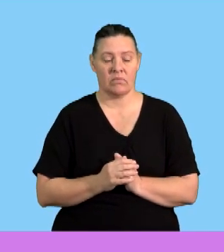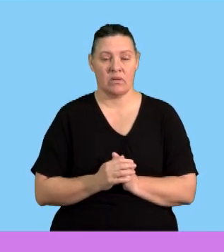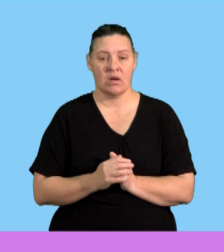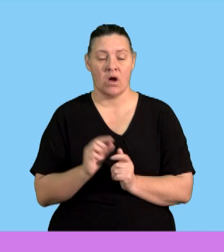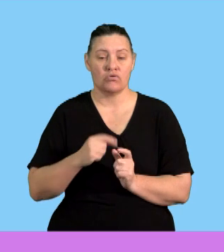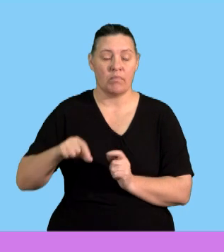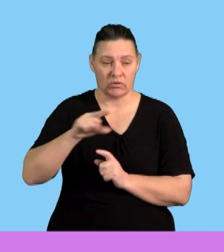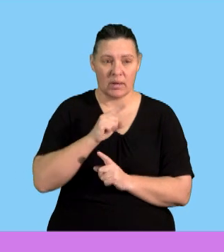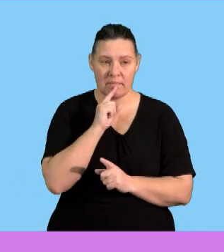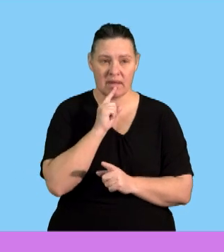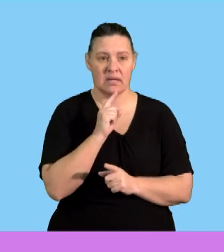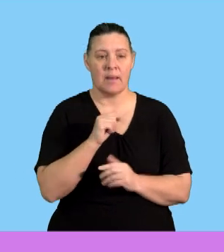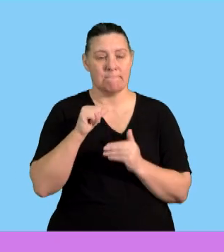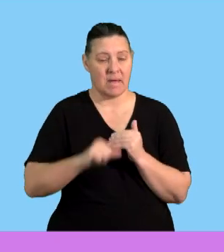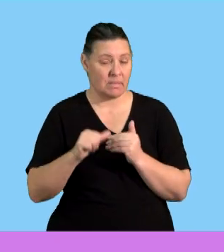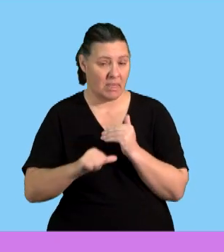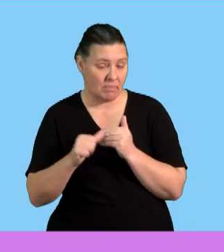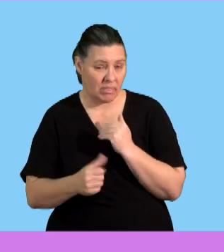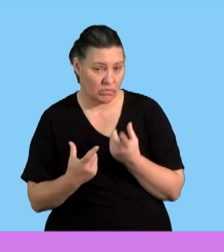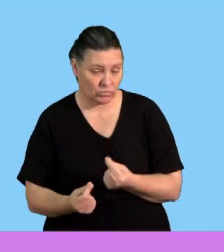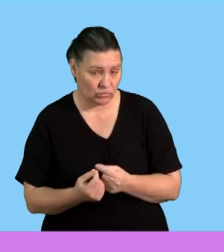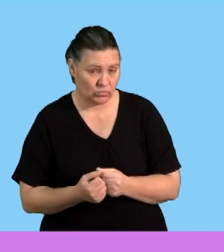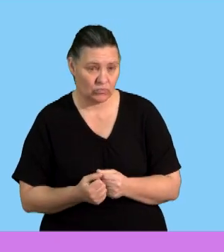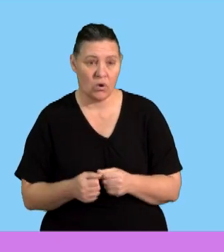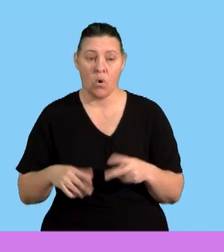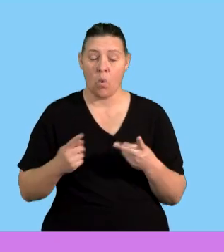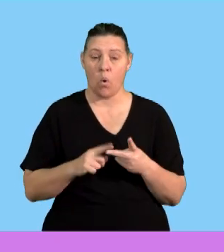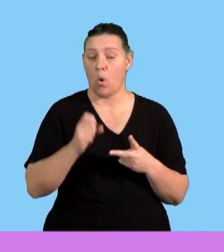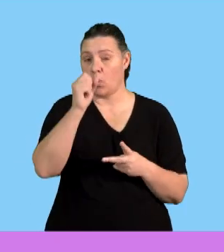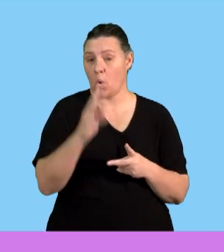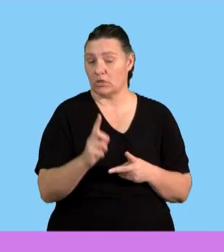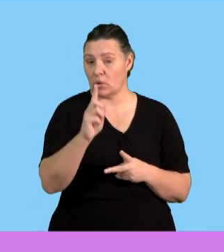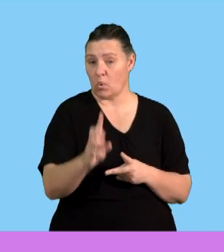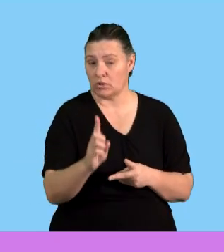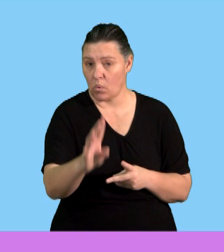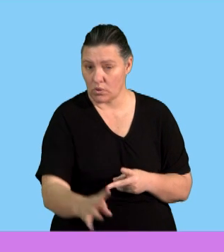Compound interest can be compounded monthly, quarterly,